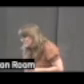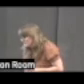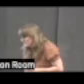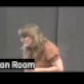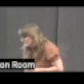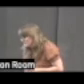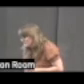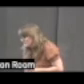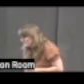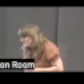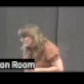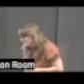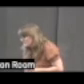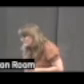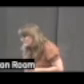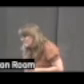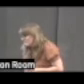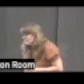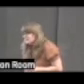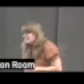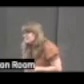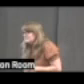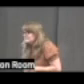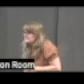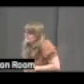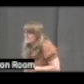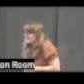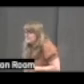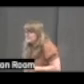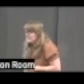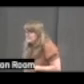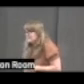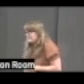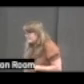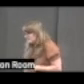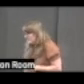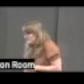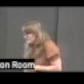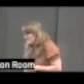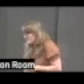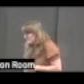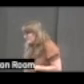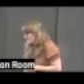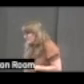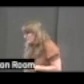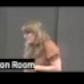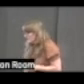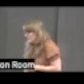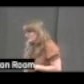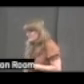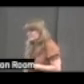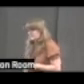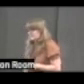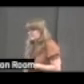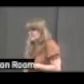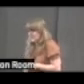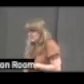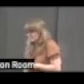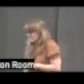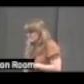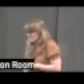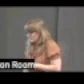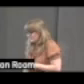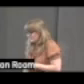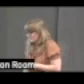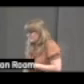breeding success. Butterflies seem to matter the least. So the insects, I mean, I only have one, but it doesn't seem to be as